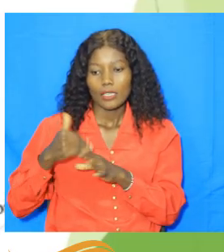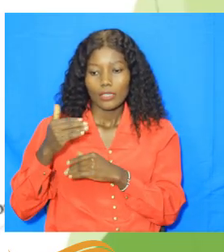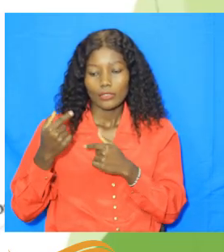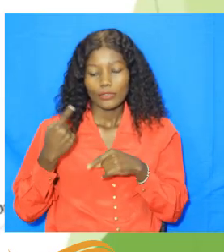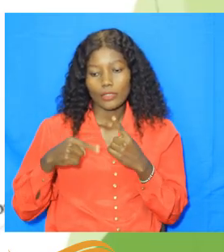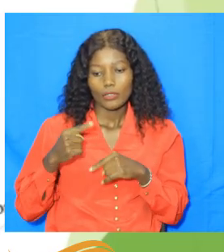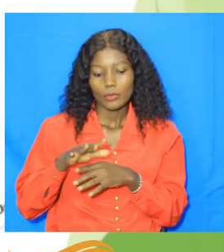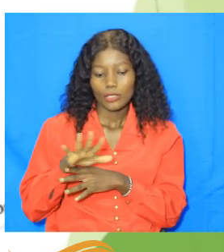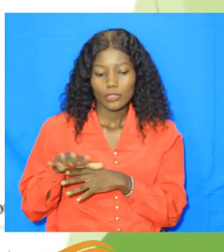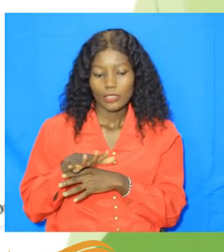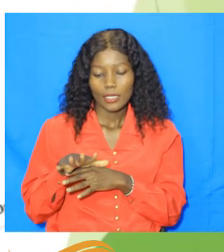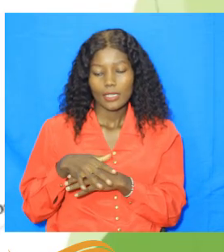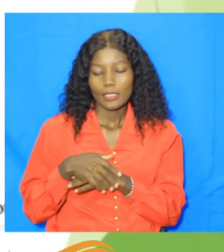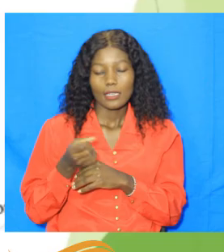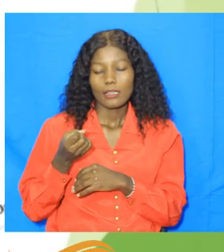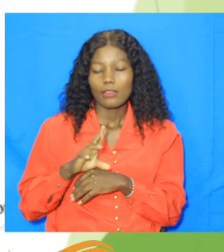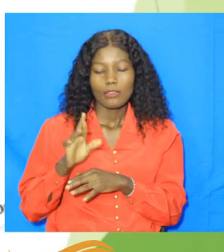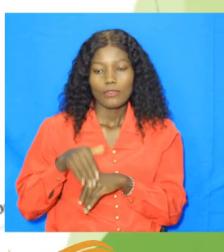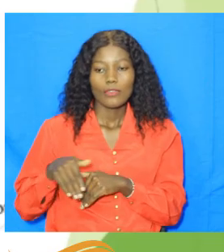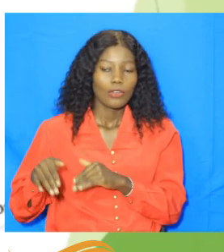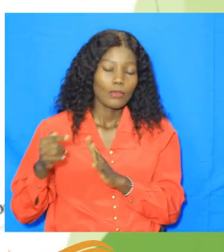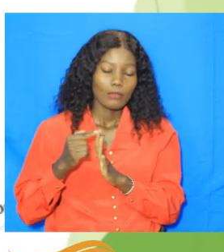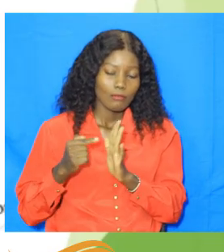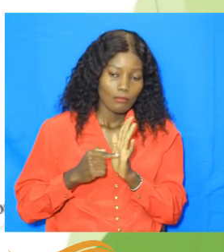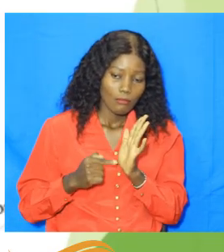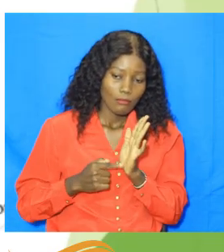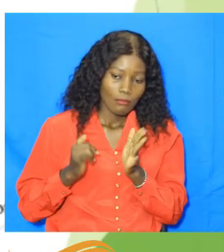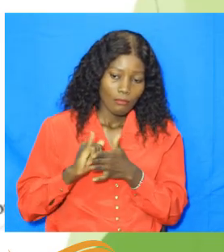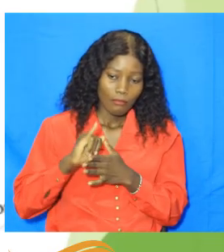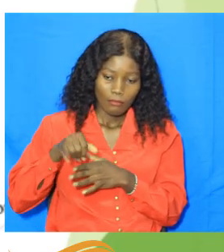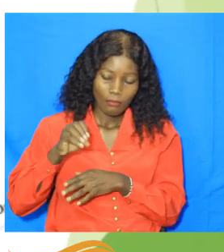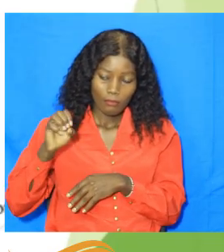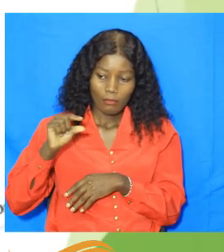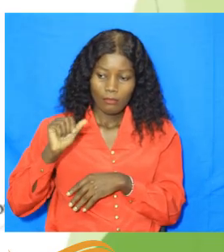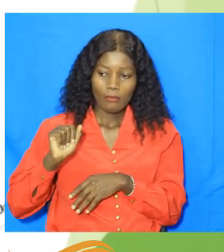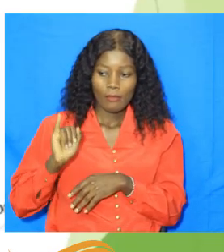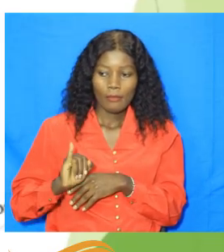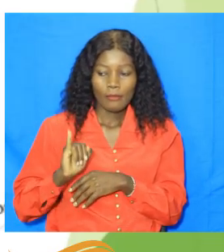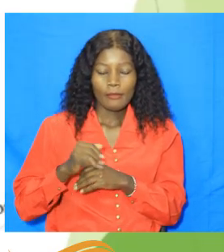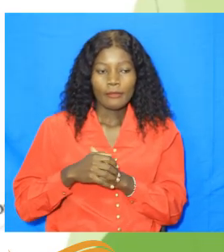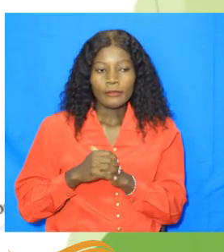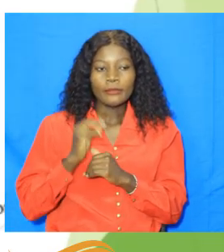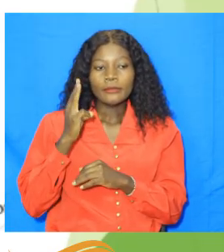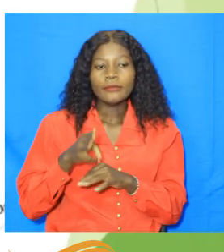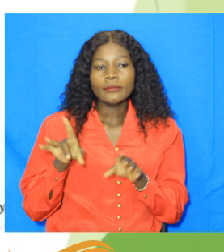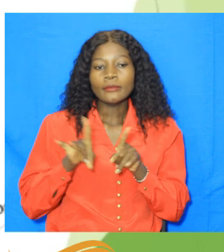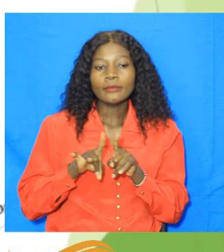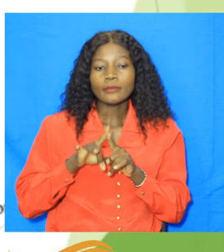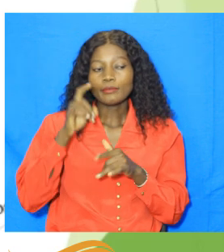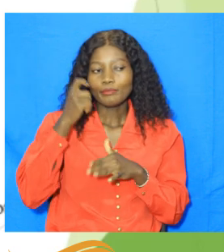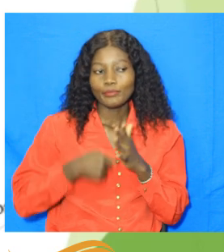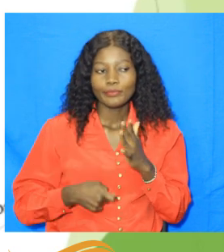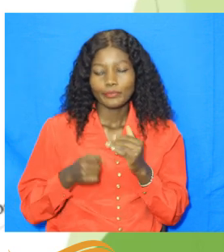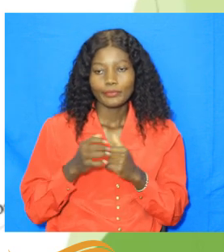by the opponent or following a score, that is jogai, will be will also be